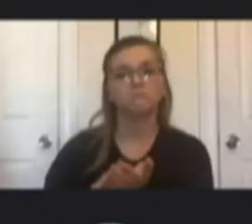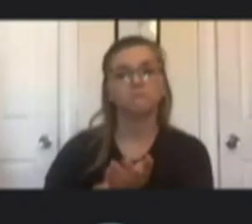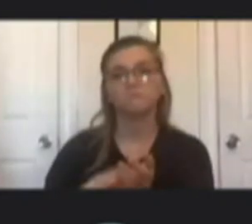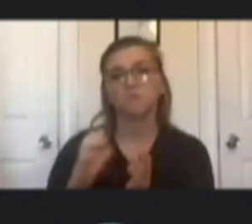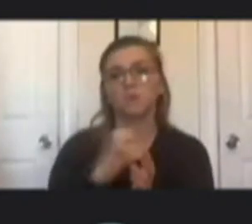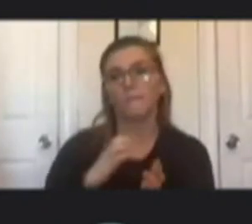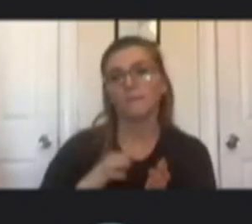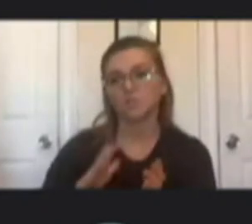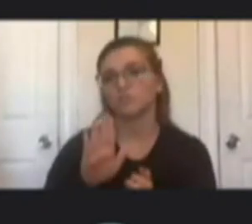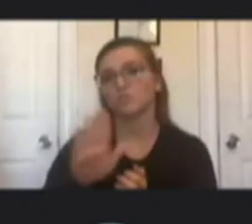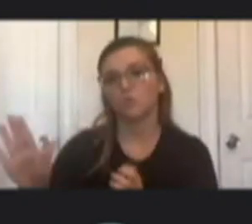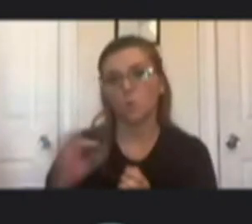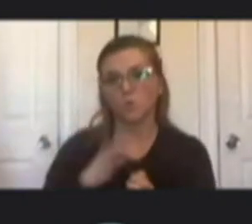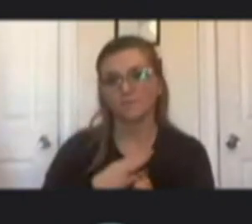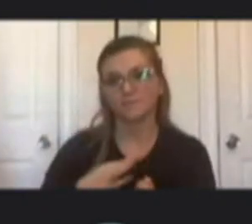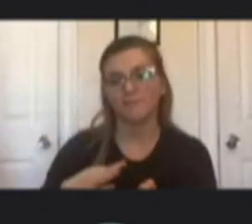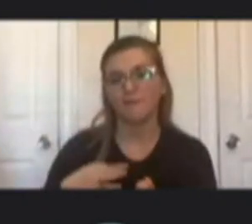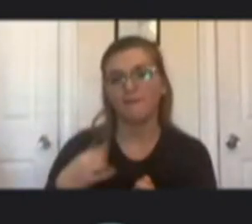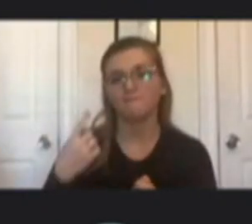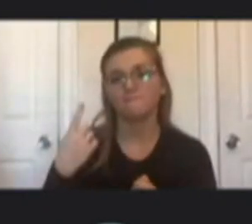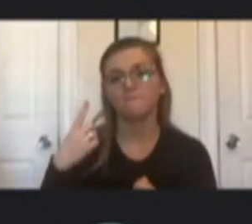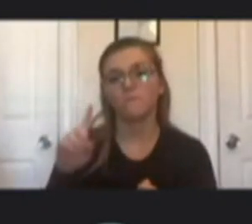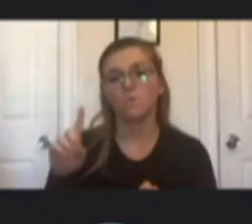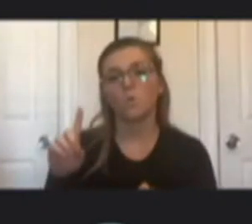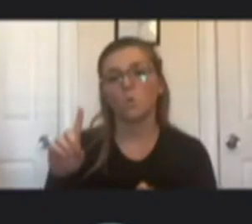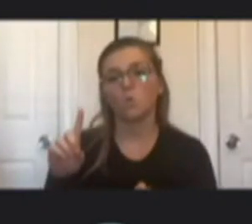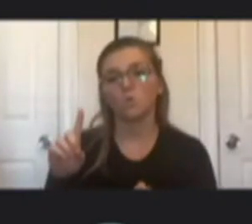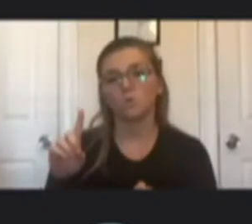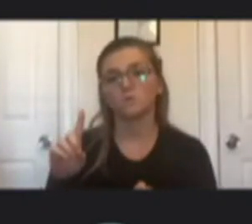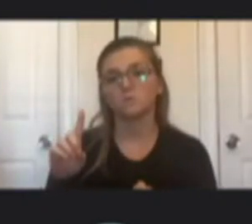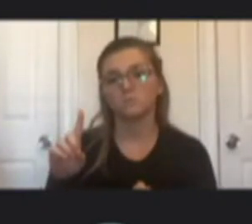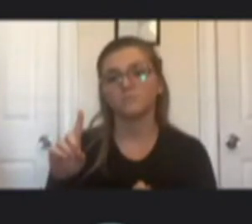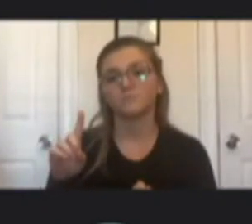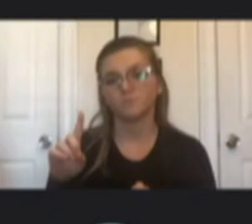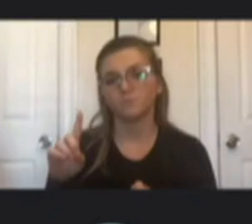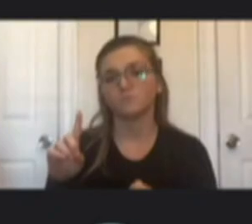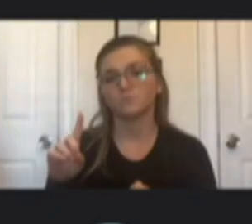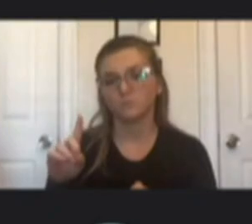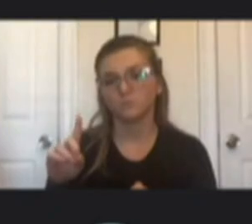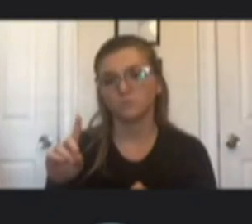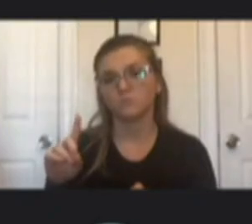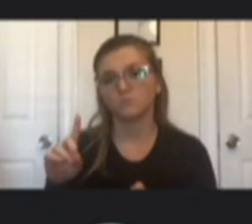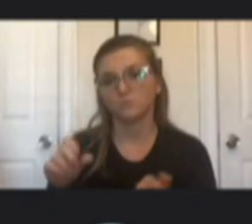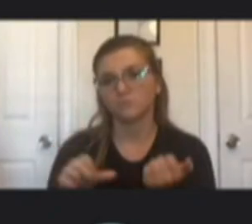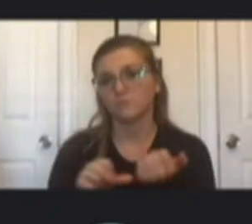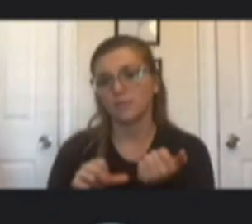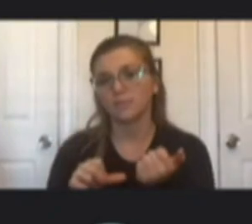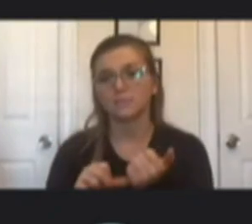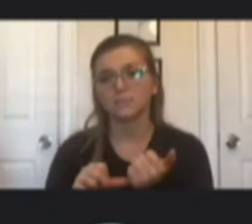staff for their assistance throughout the